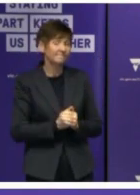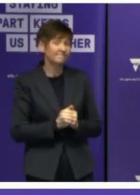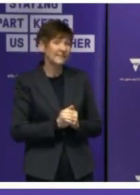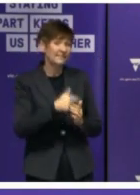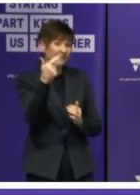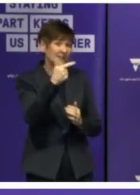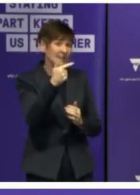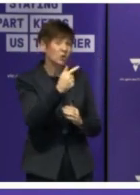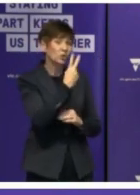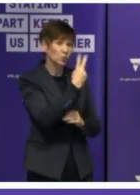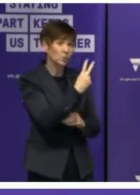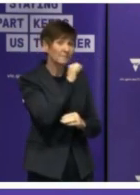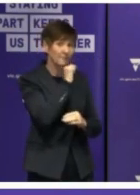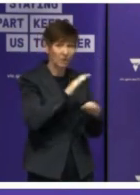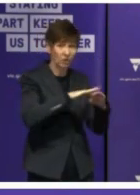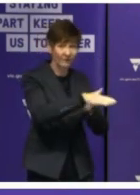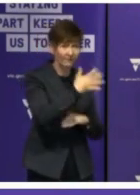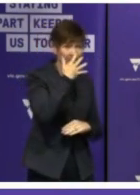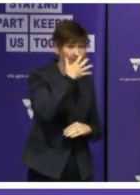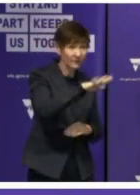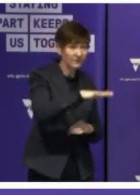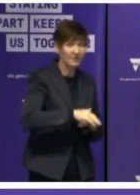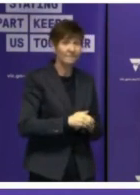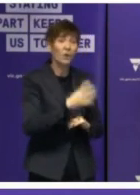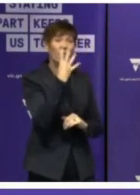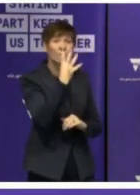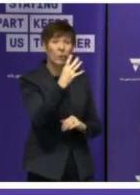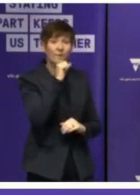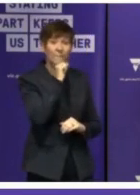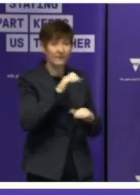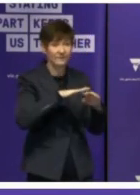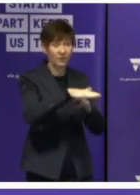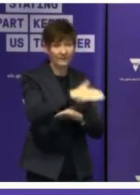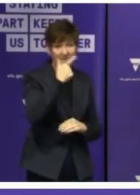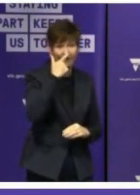their 50s, four males in their 70s,